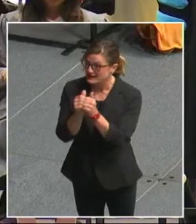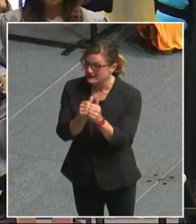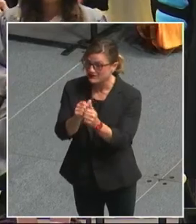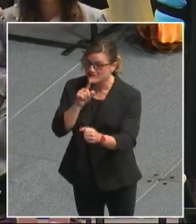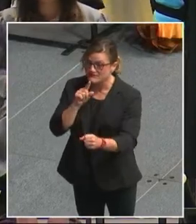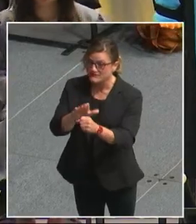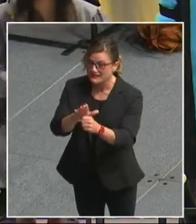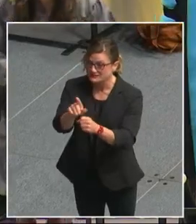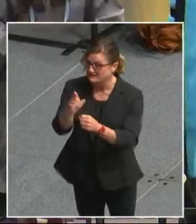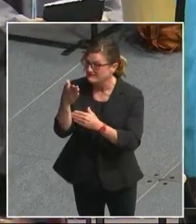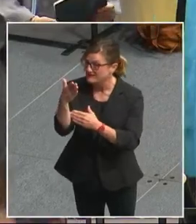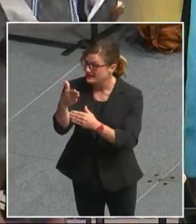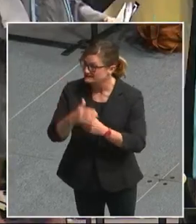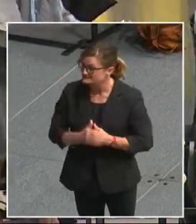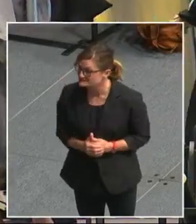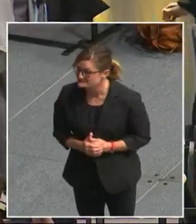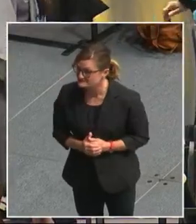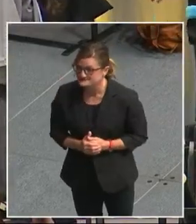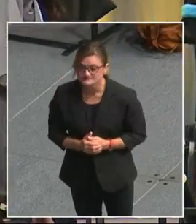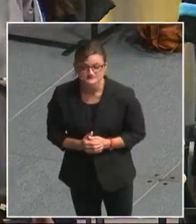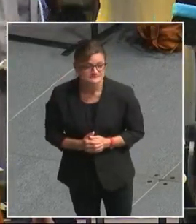of Allegiance.